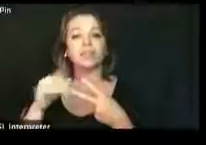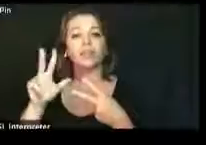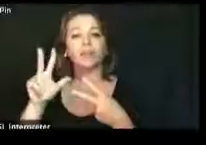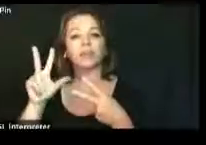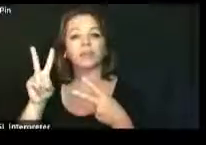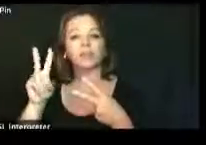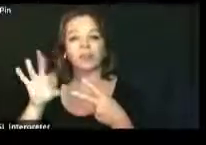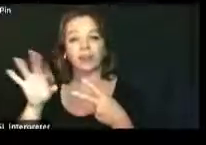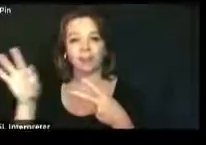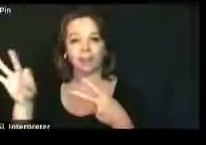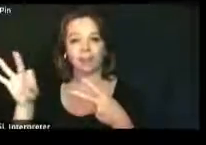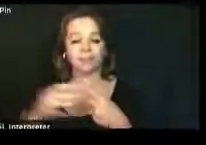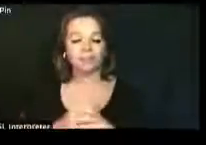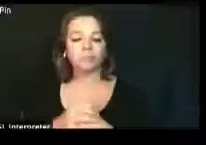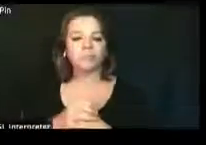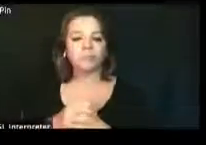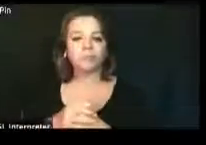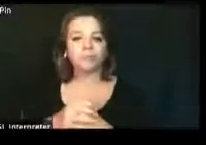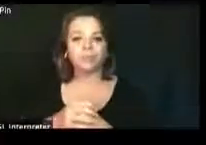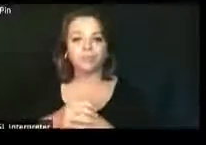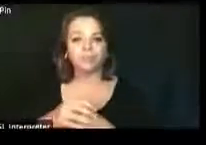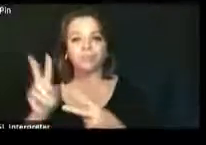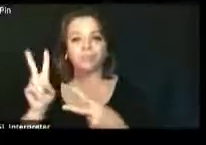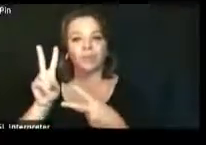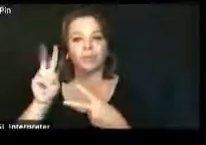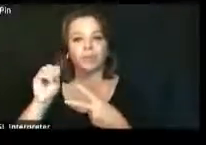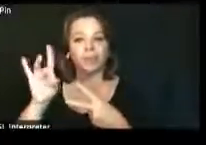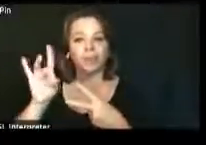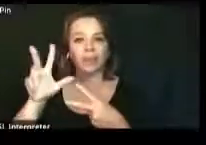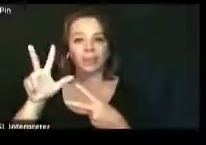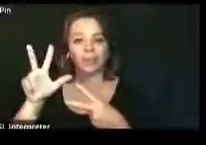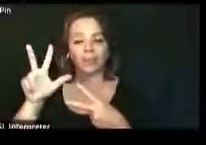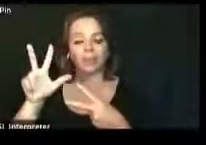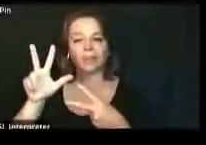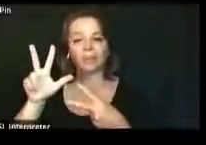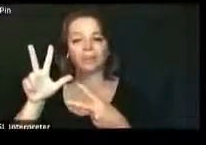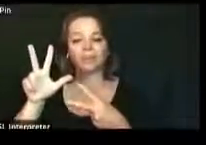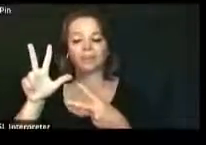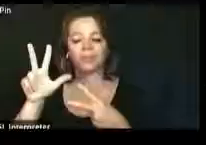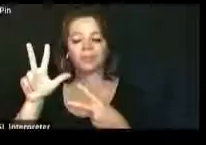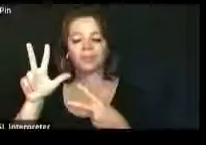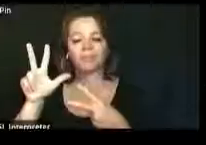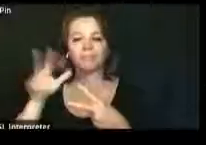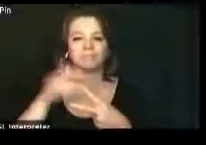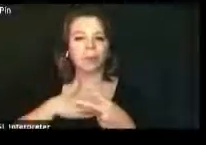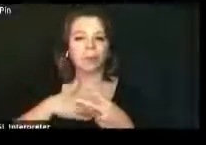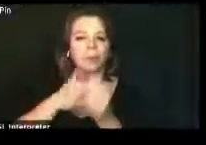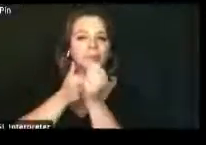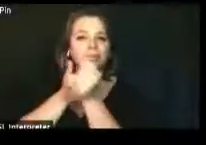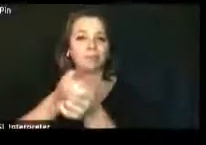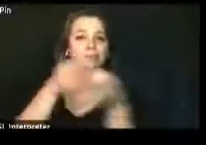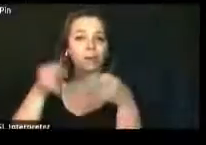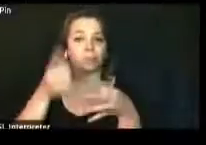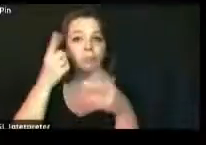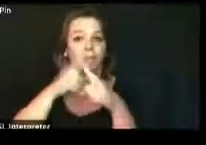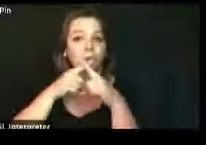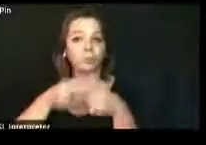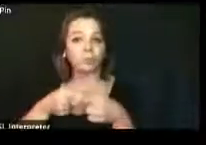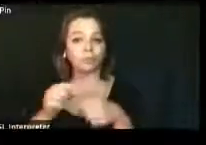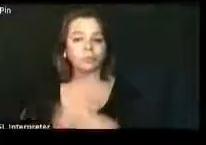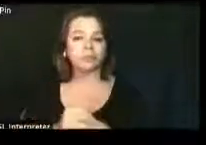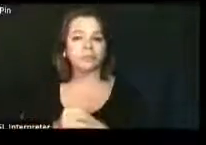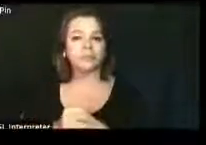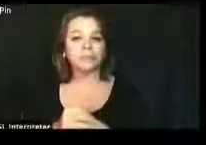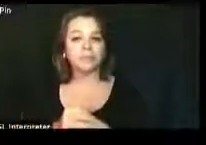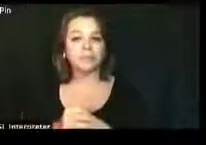3299. Caller 2083, if you'll please follow the prompts to unmute at this time.